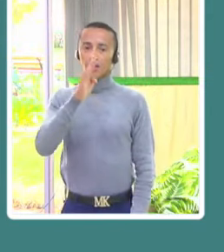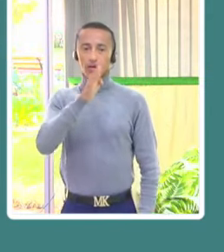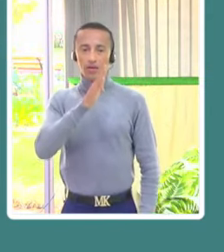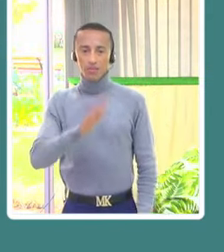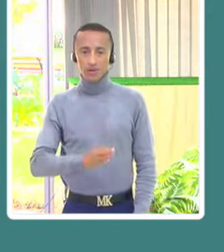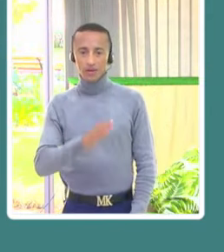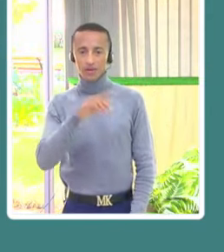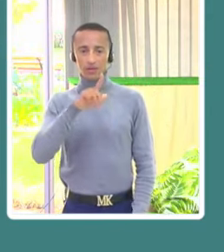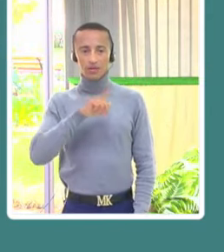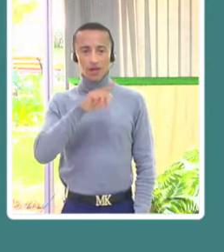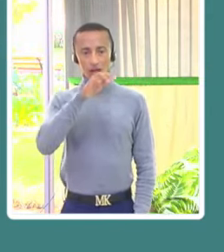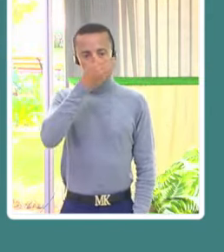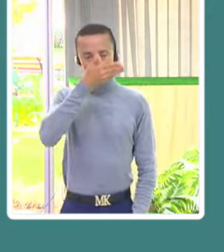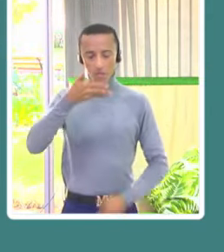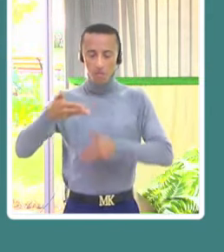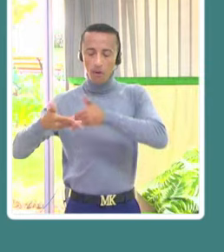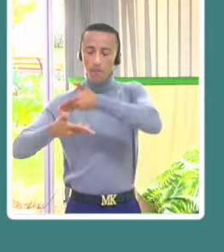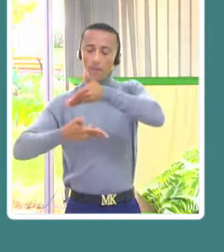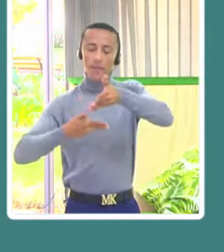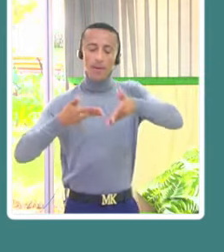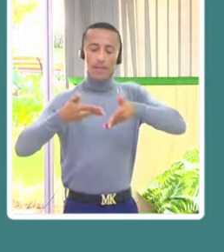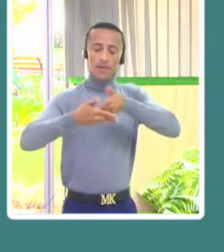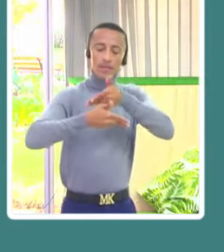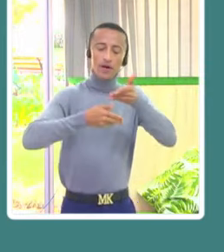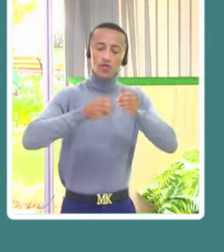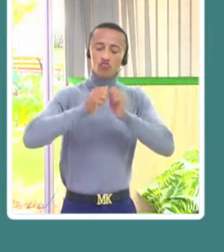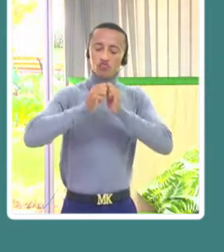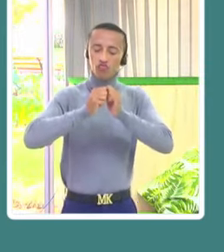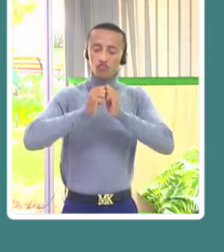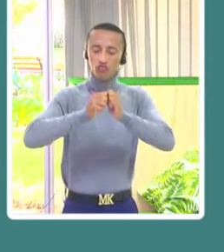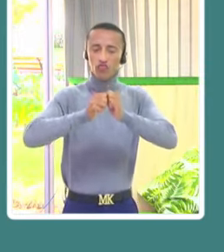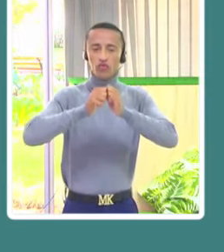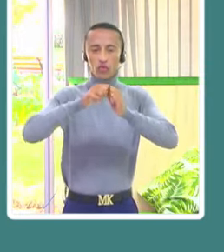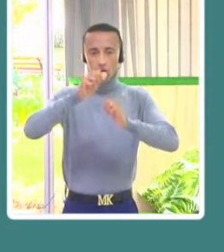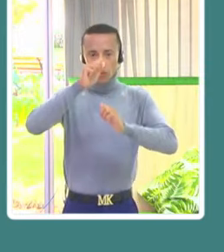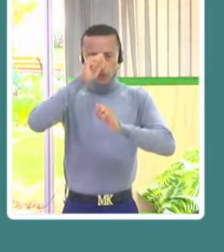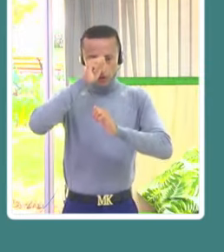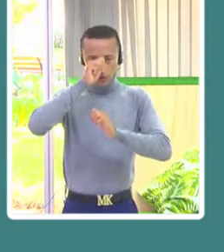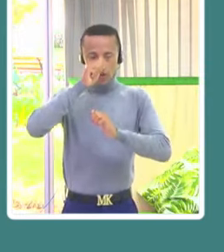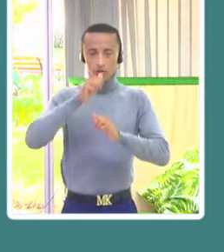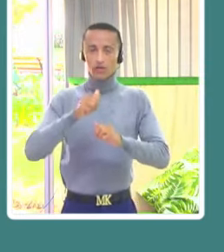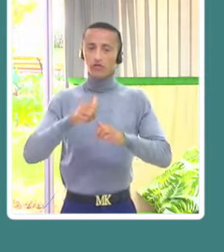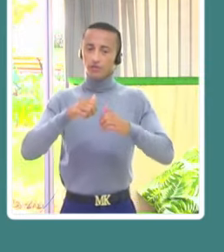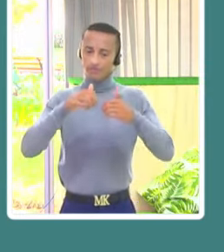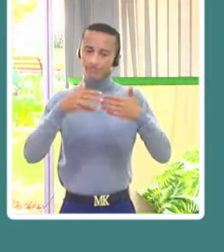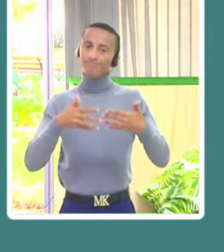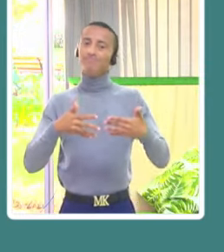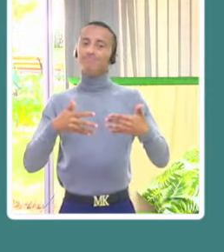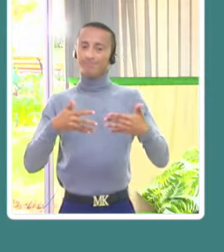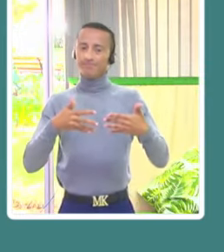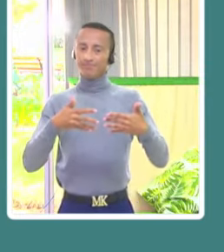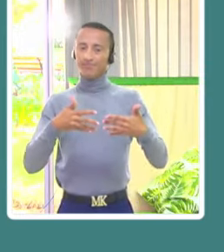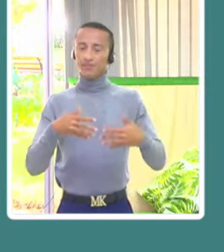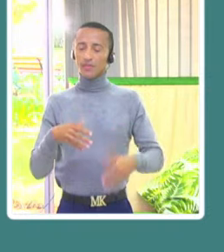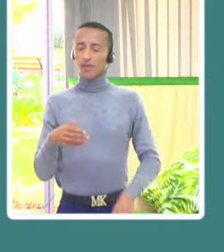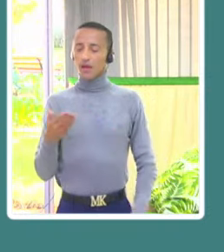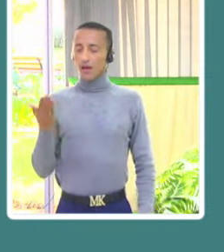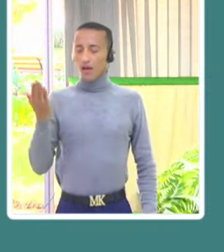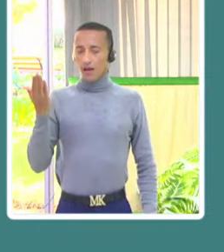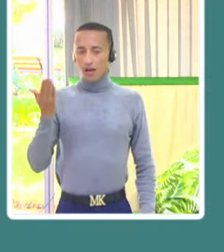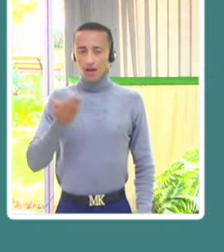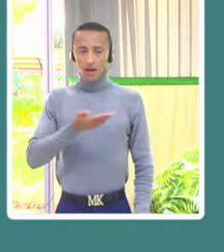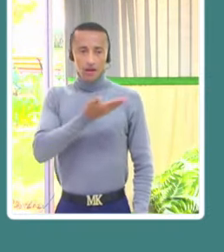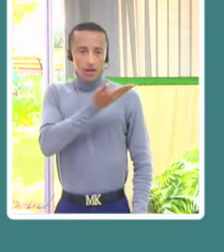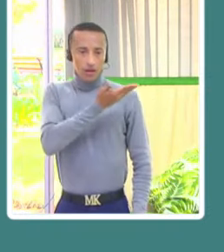India. And I think it also, I'll hand over to Dhruva to talk more about how this is part of our